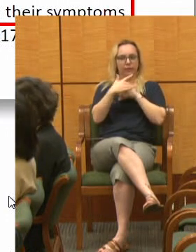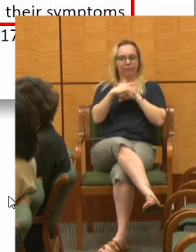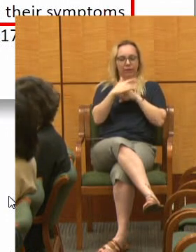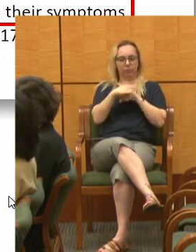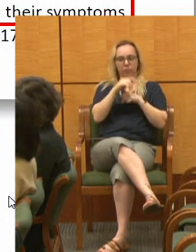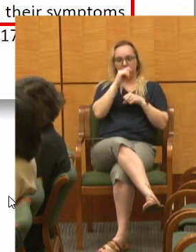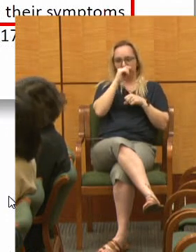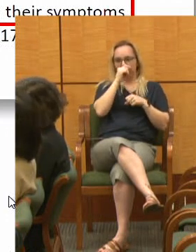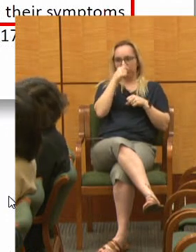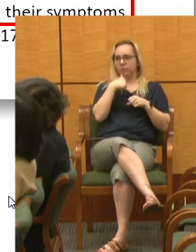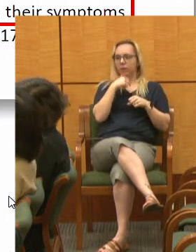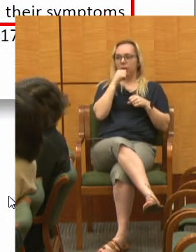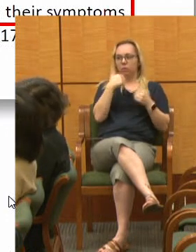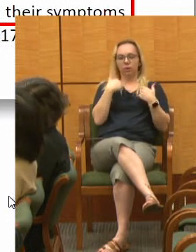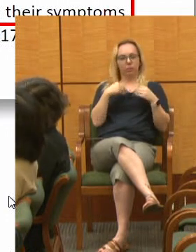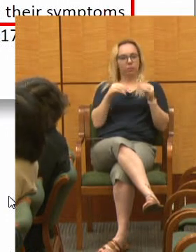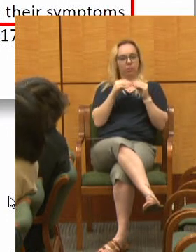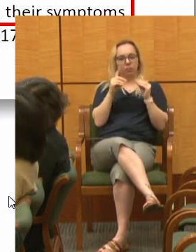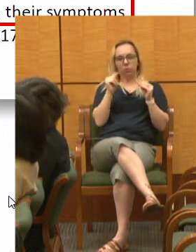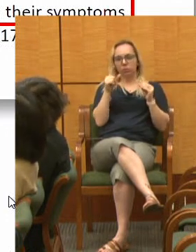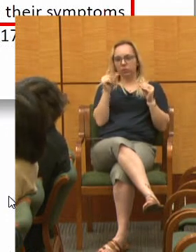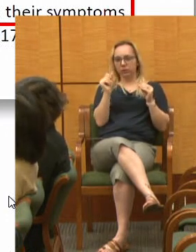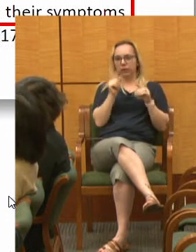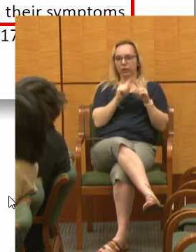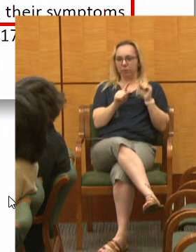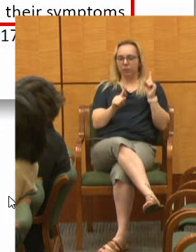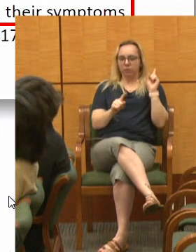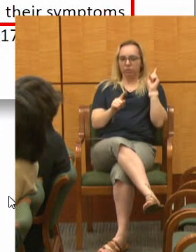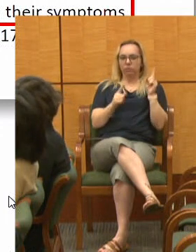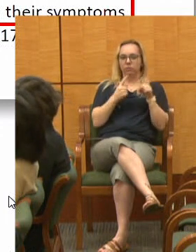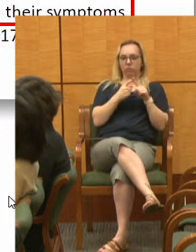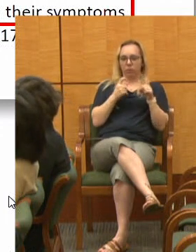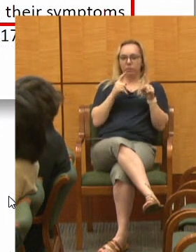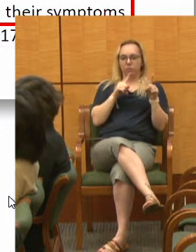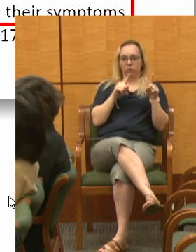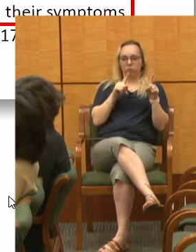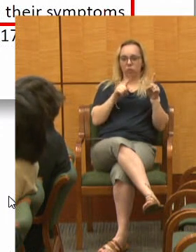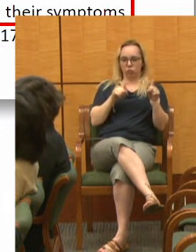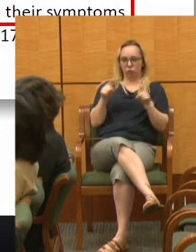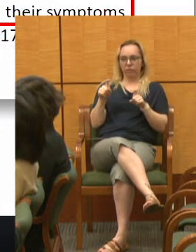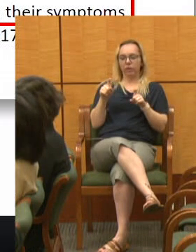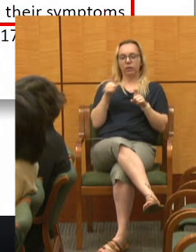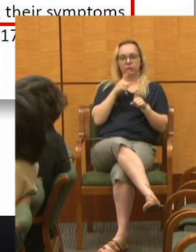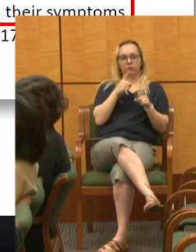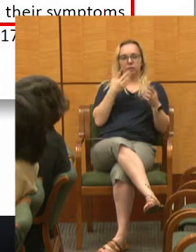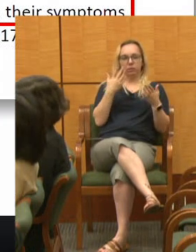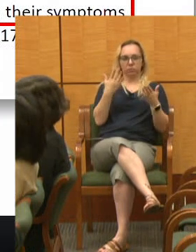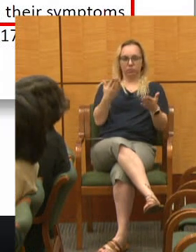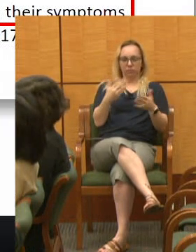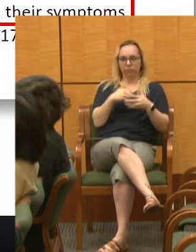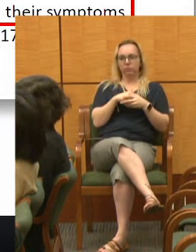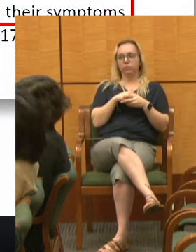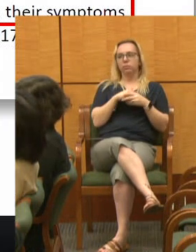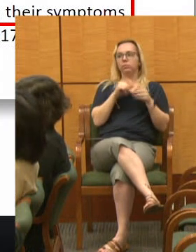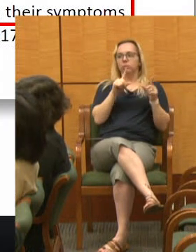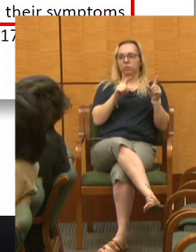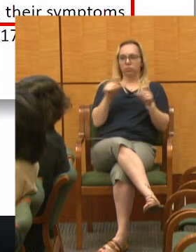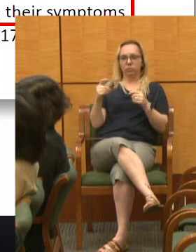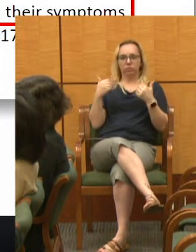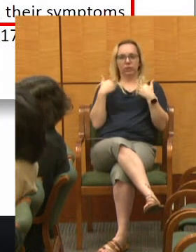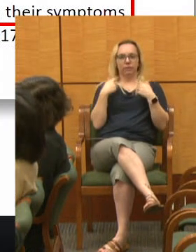than that. This is from the survey that he presented. And I did note that surveys have a variety